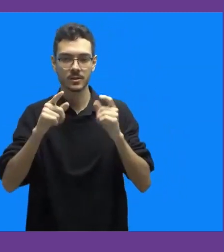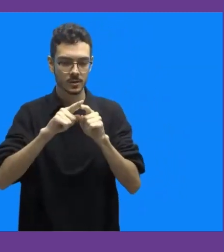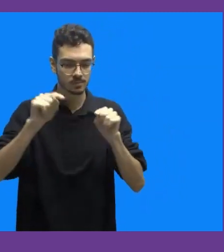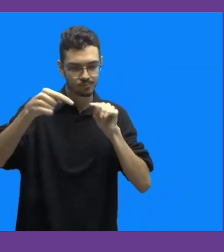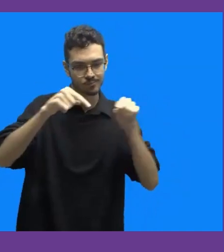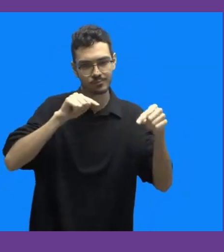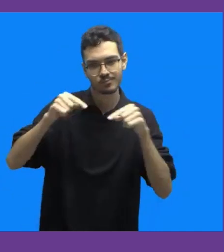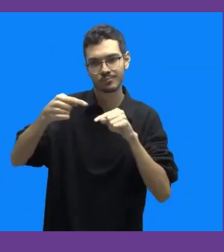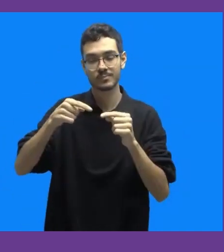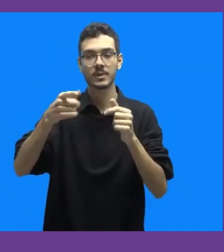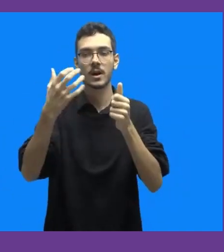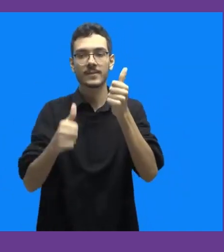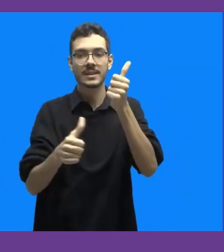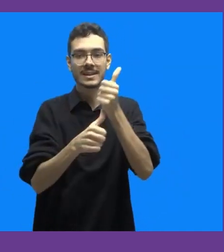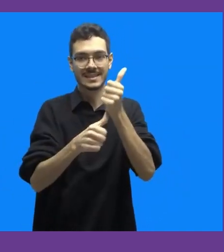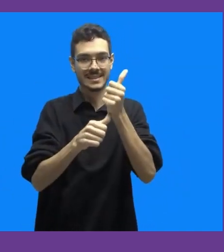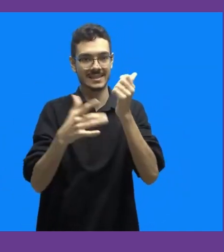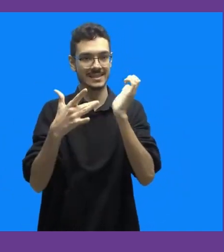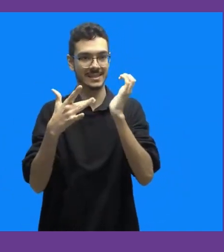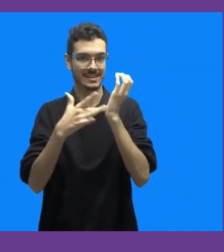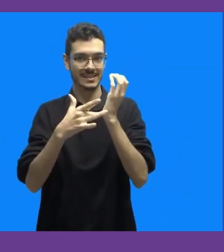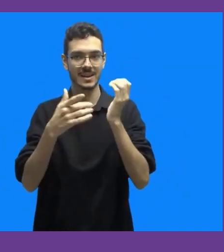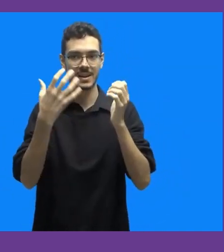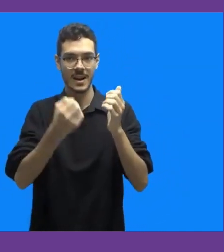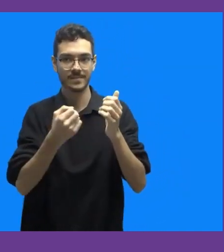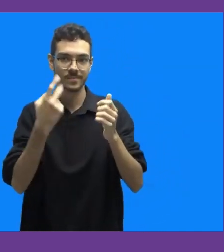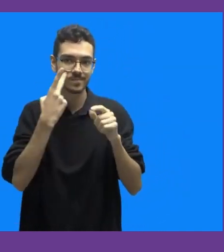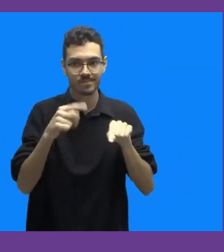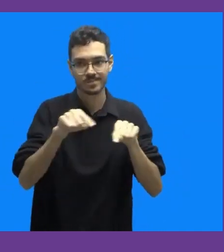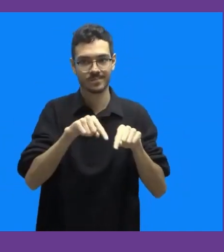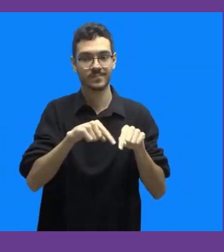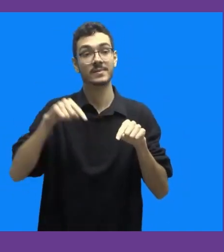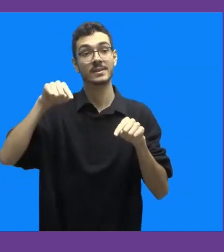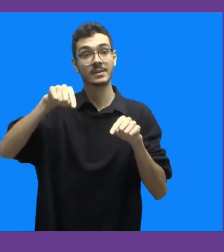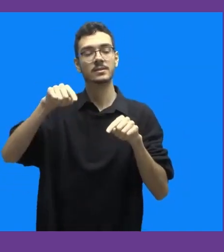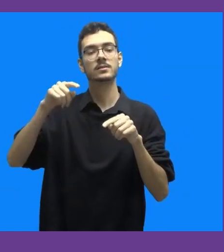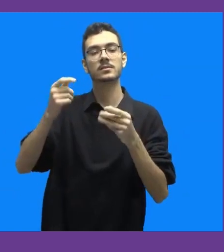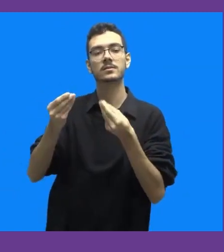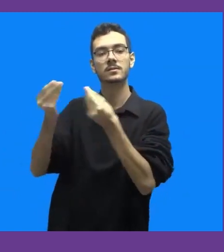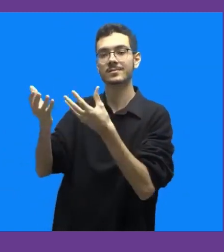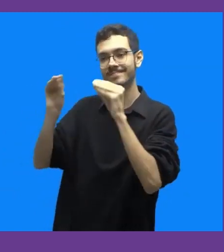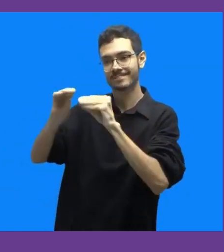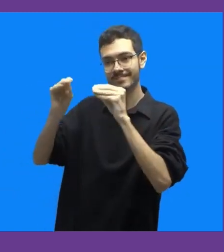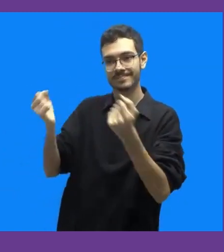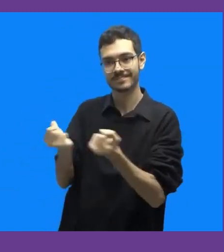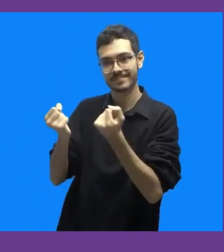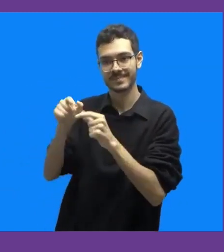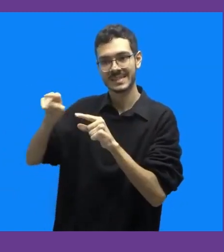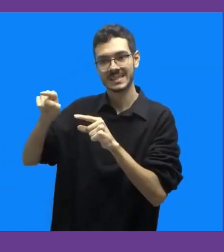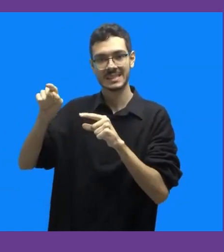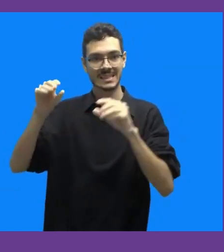for teachers within the faculty, but also for students in different areas, especially